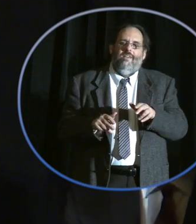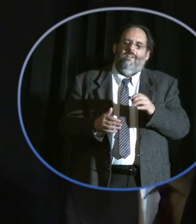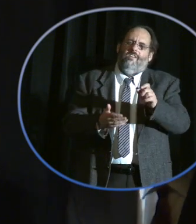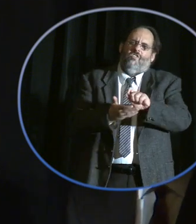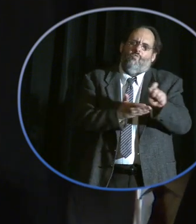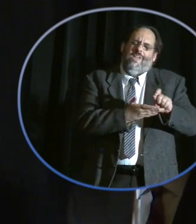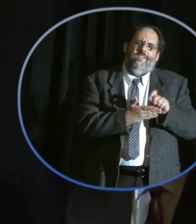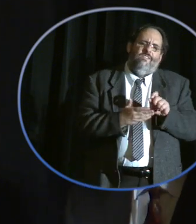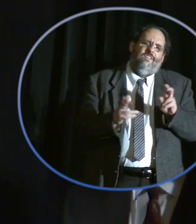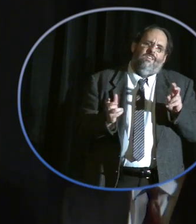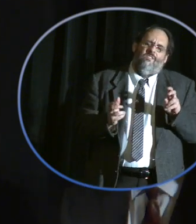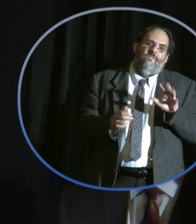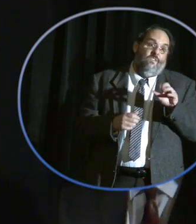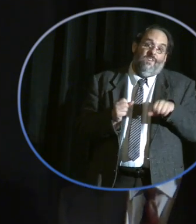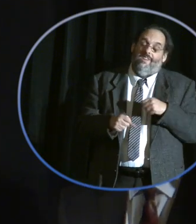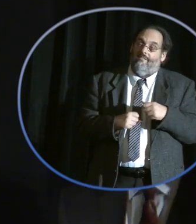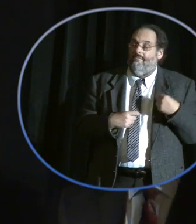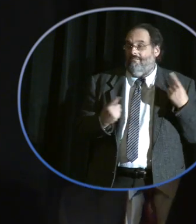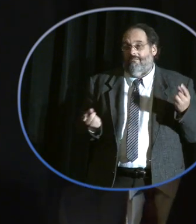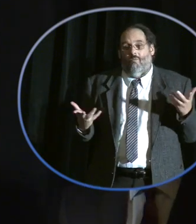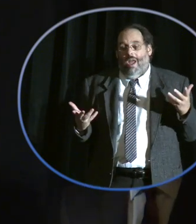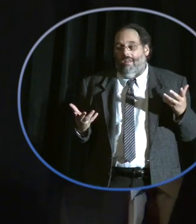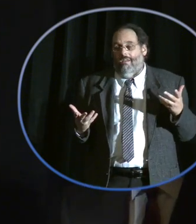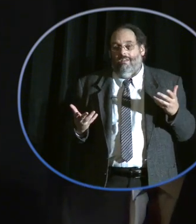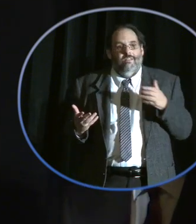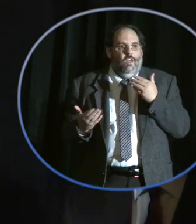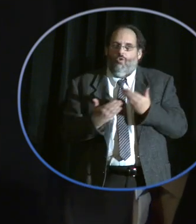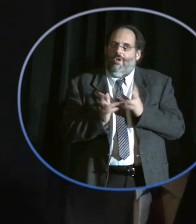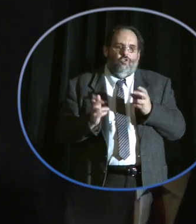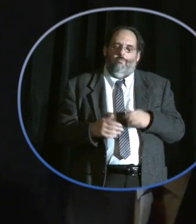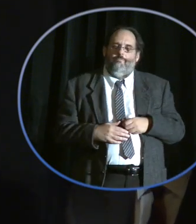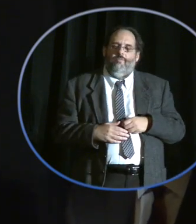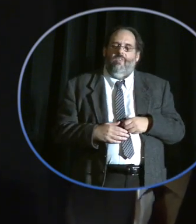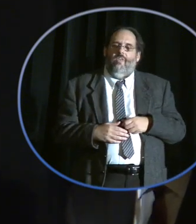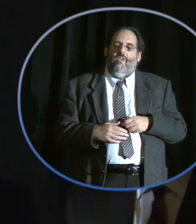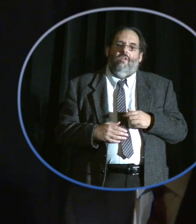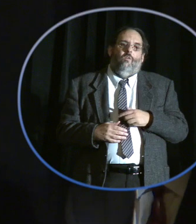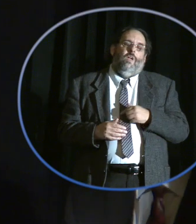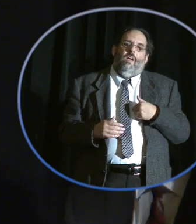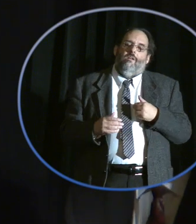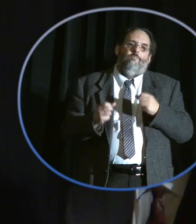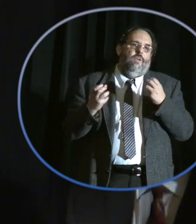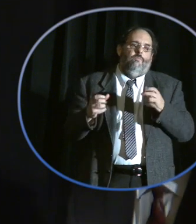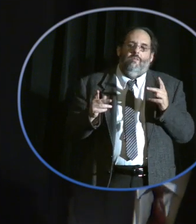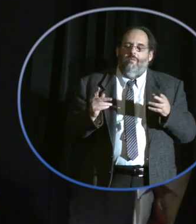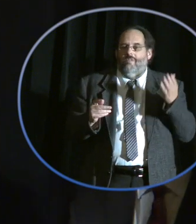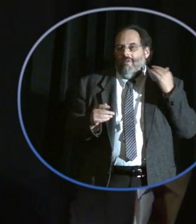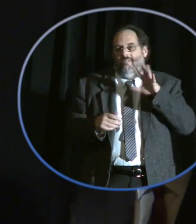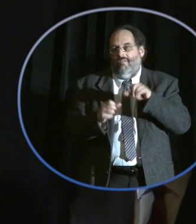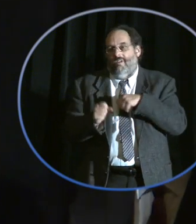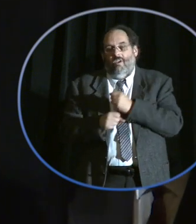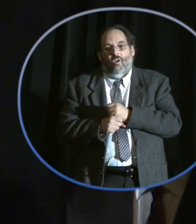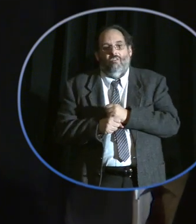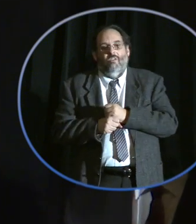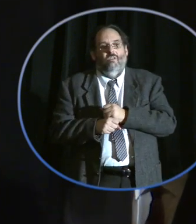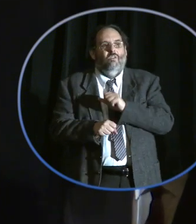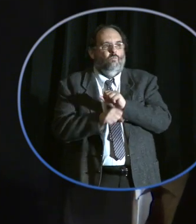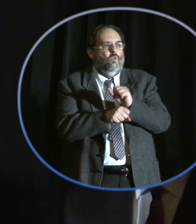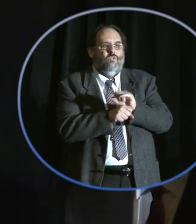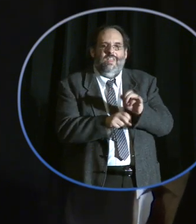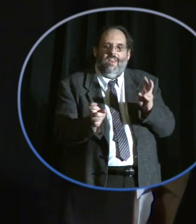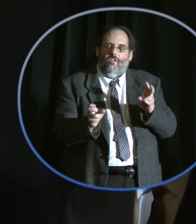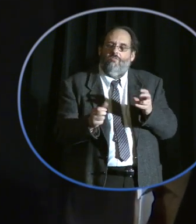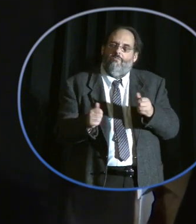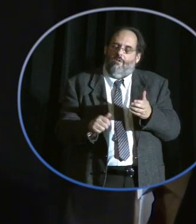that's been in the city for 50 years. This is not new. There are a lot of people over the last 50 years that worked on this